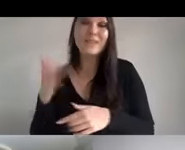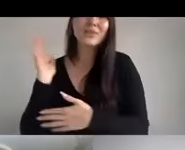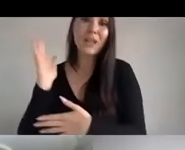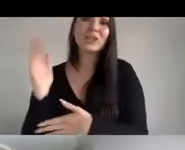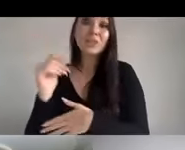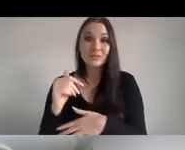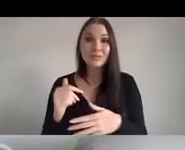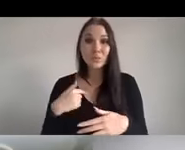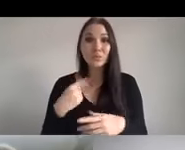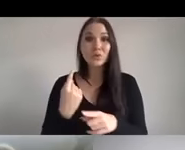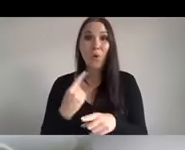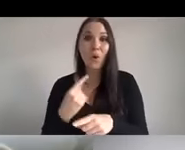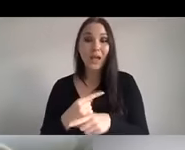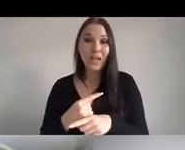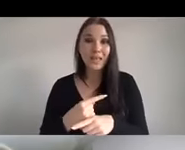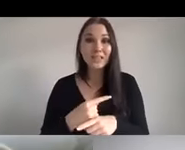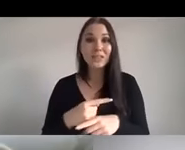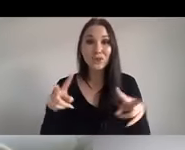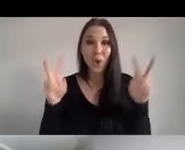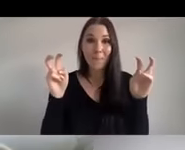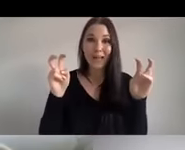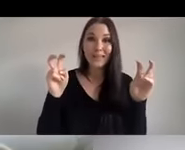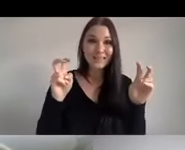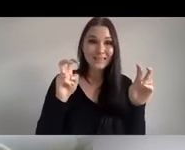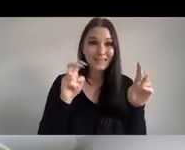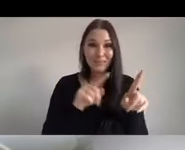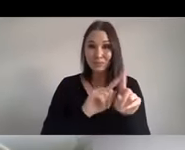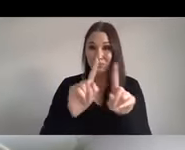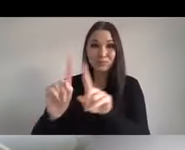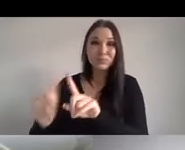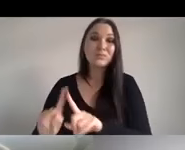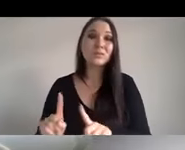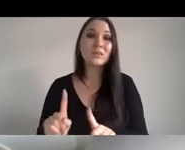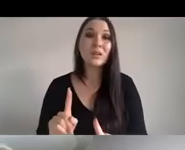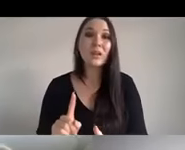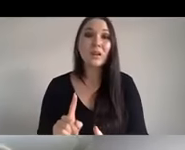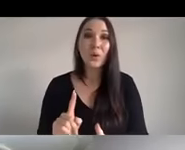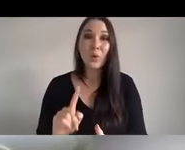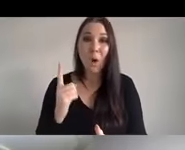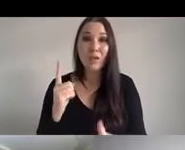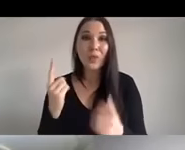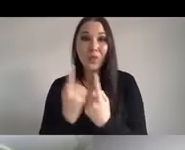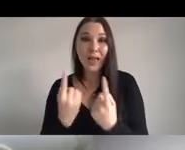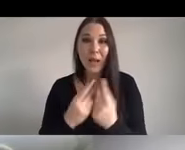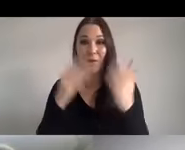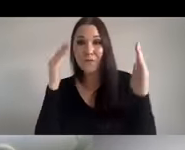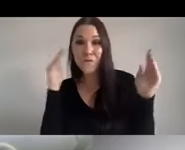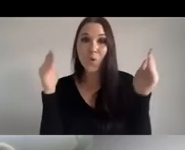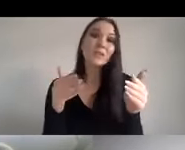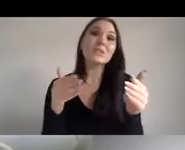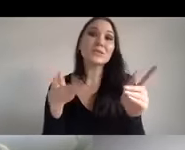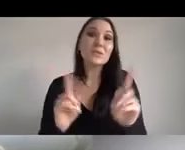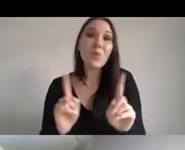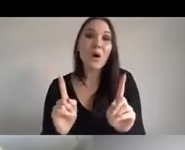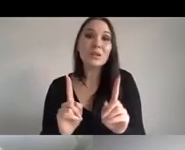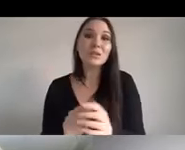talking about topics that kind of align with everyone, and I suppose one thing that we've all sort of looked at is